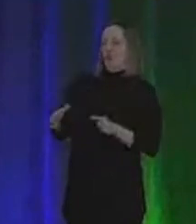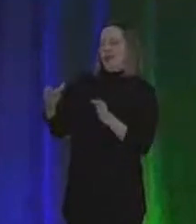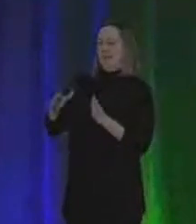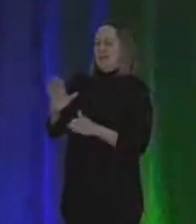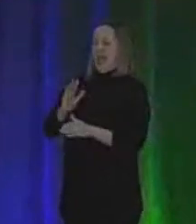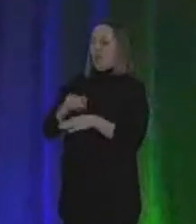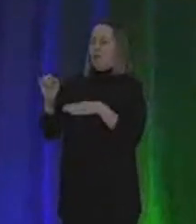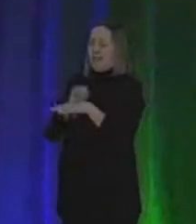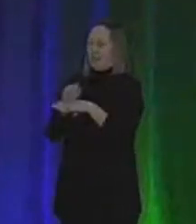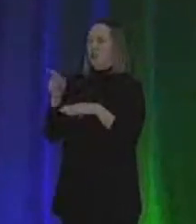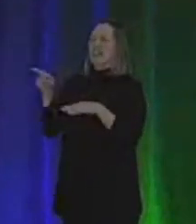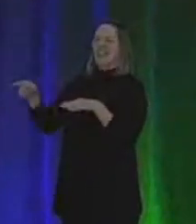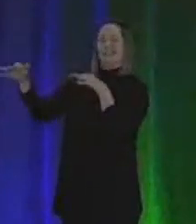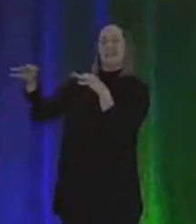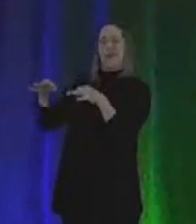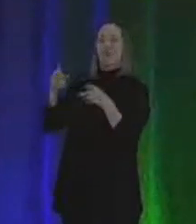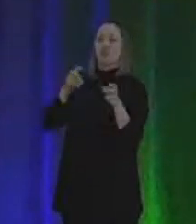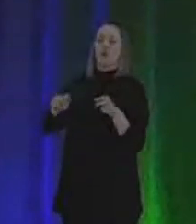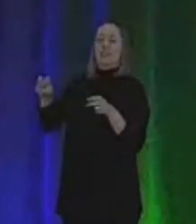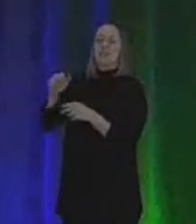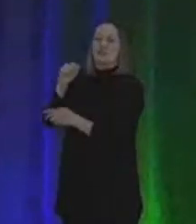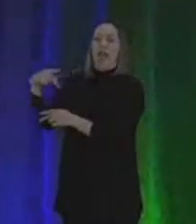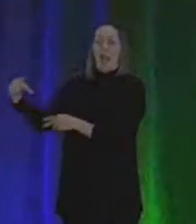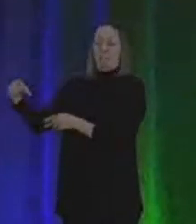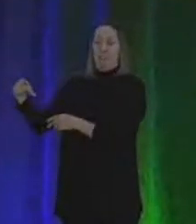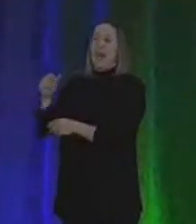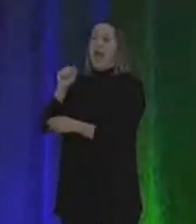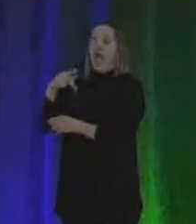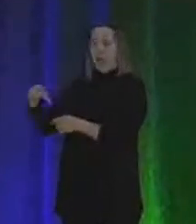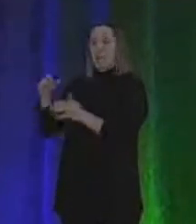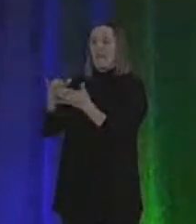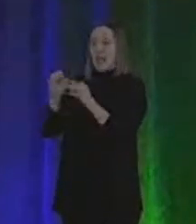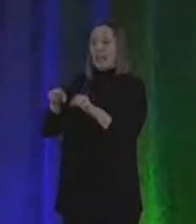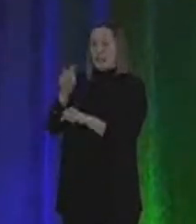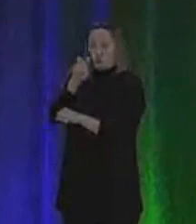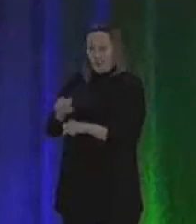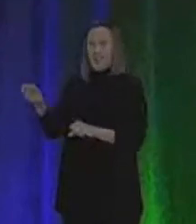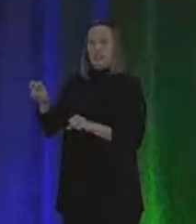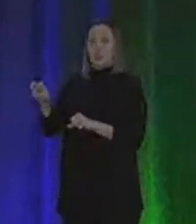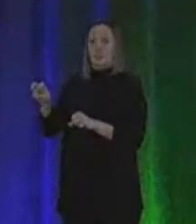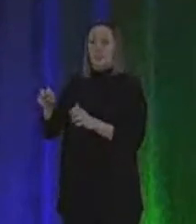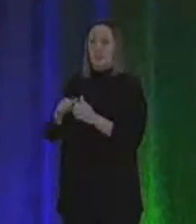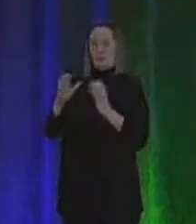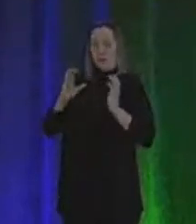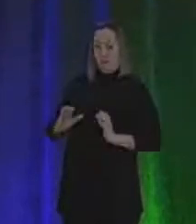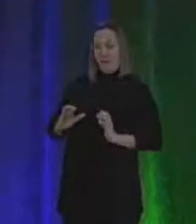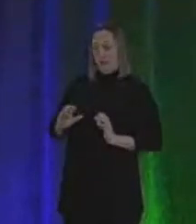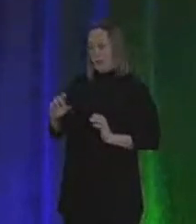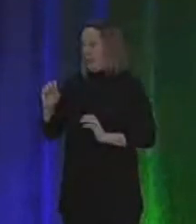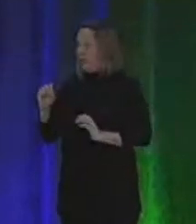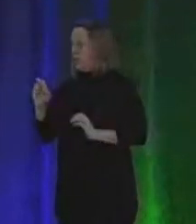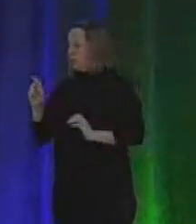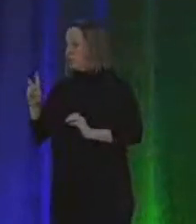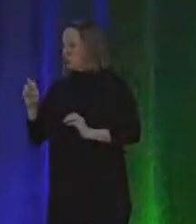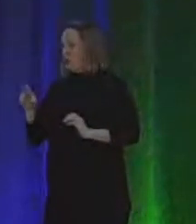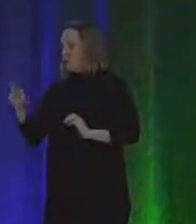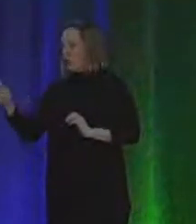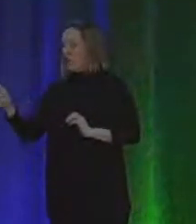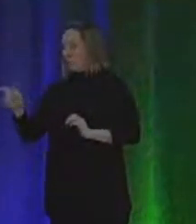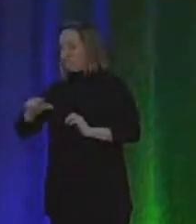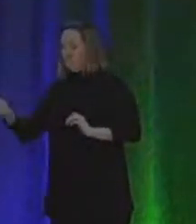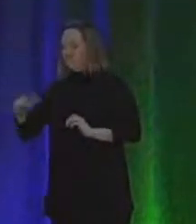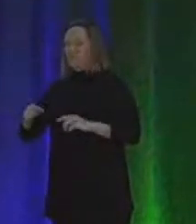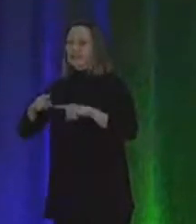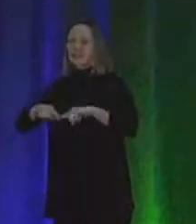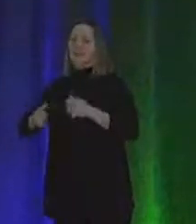industry that he describes as transitional apps. So apps that can actually transition between the client and the server depending on which one